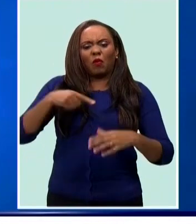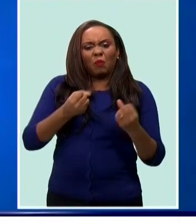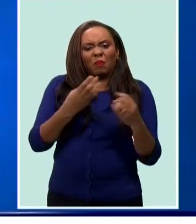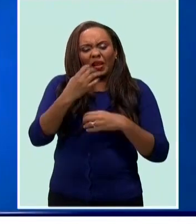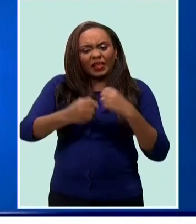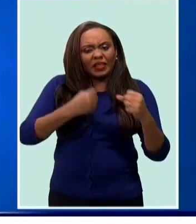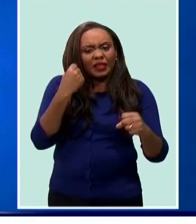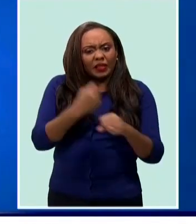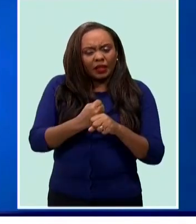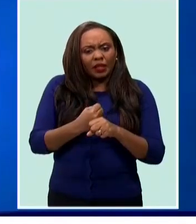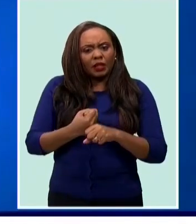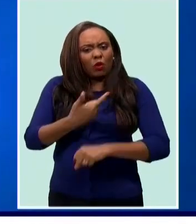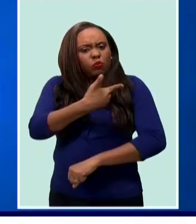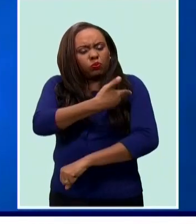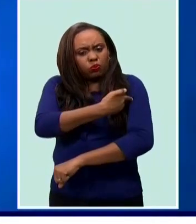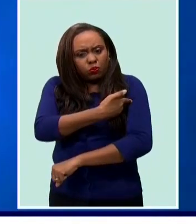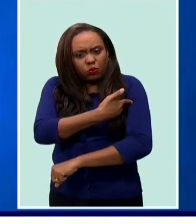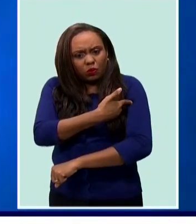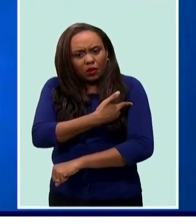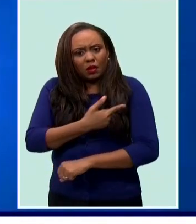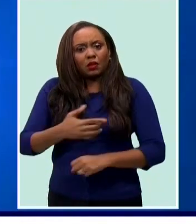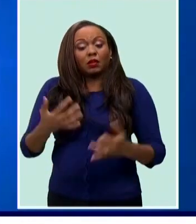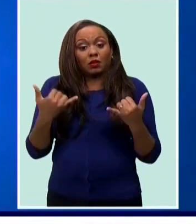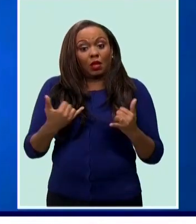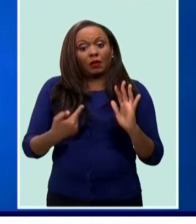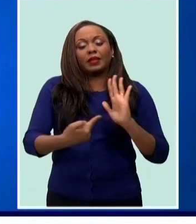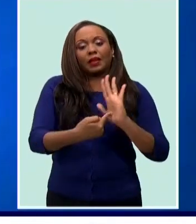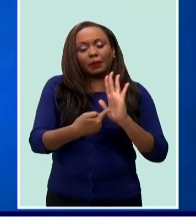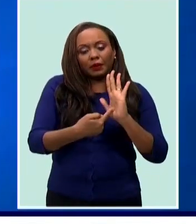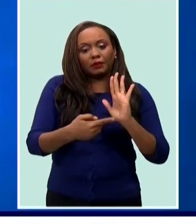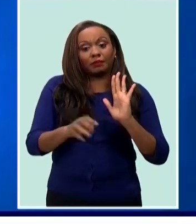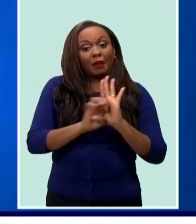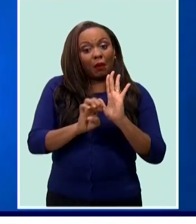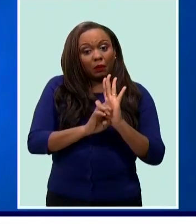programs to be threatened. So, for example, in Barbados,